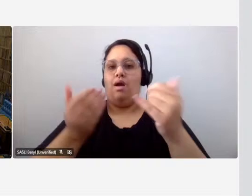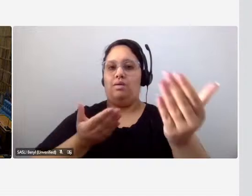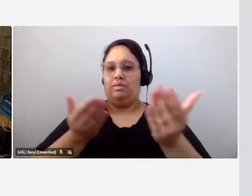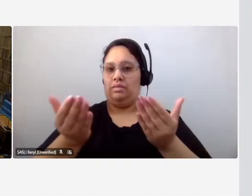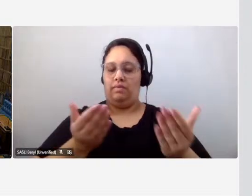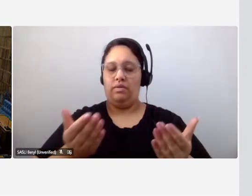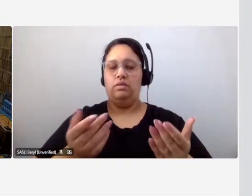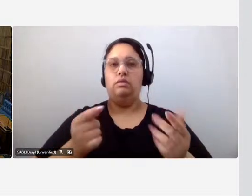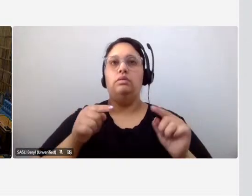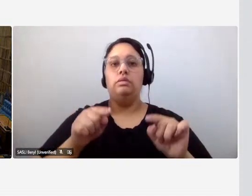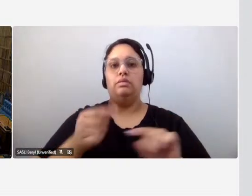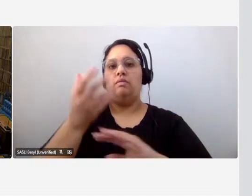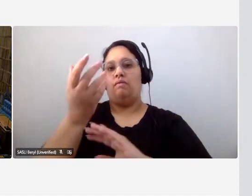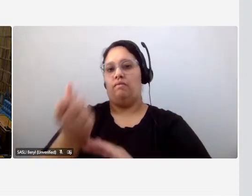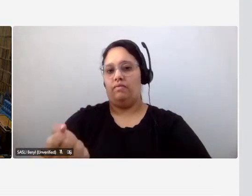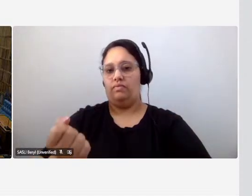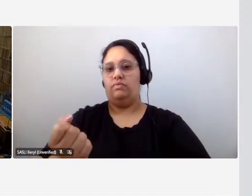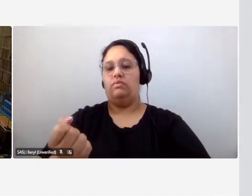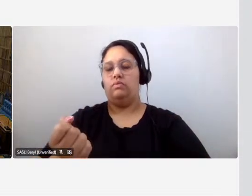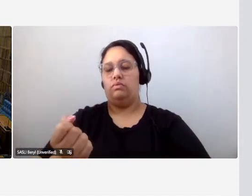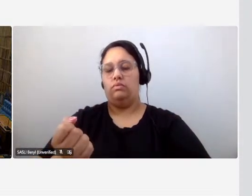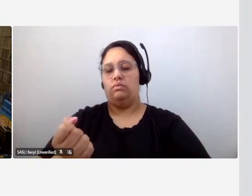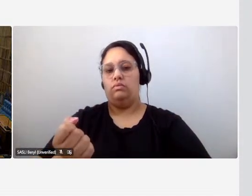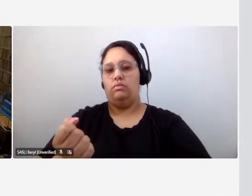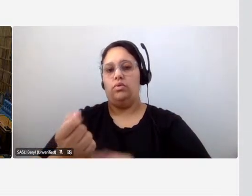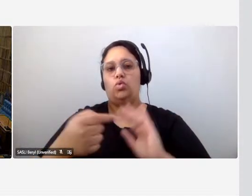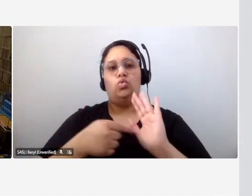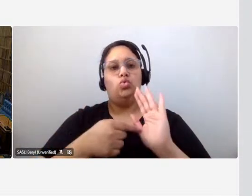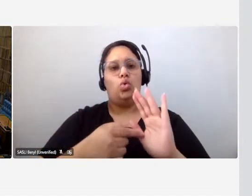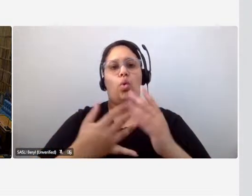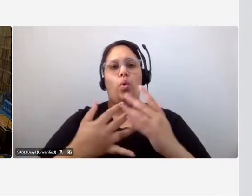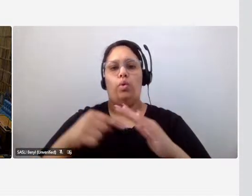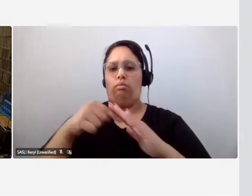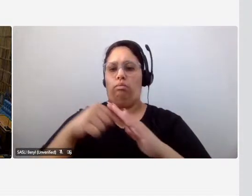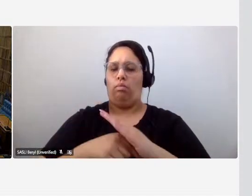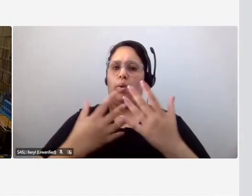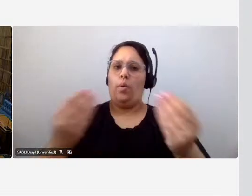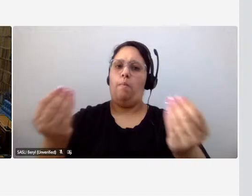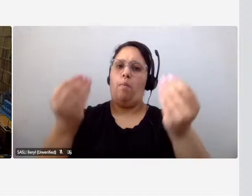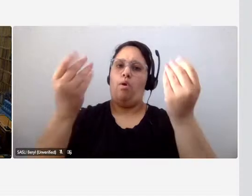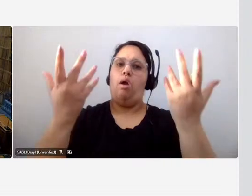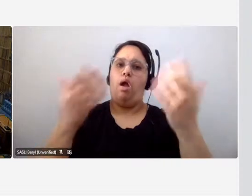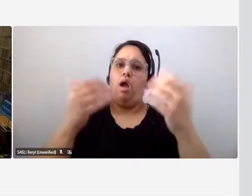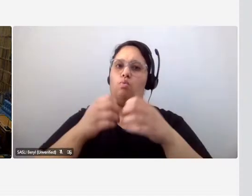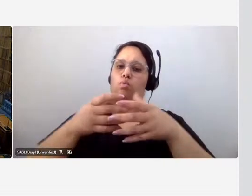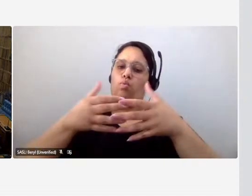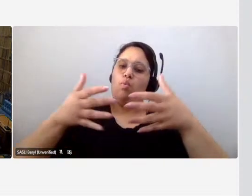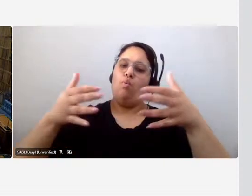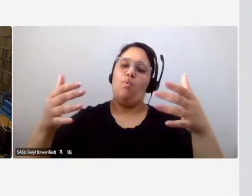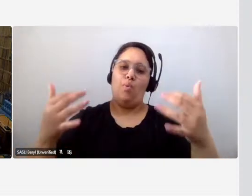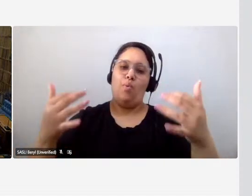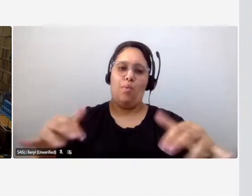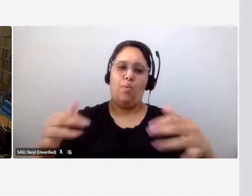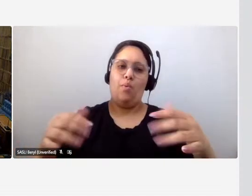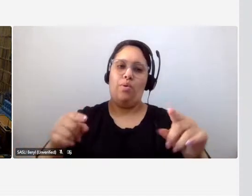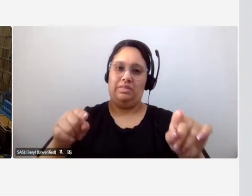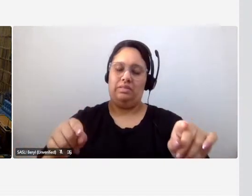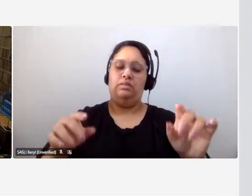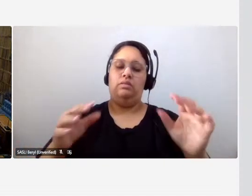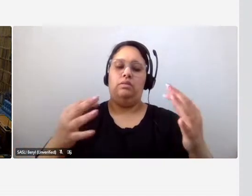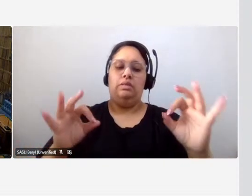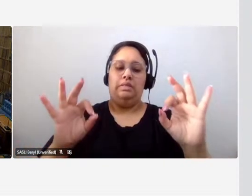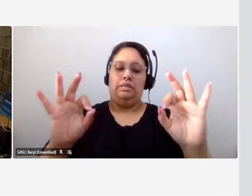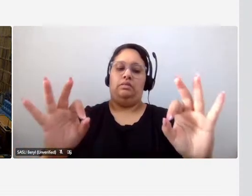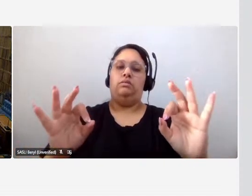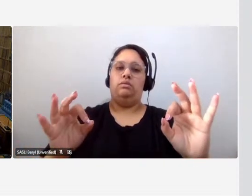which has shown to be extremely popular and has just been growing from strength to strength, which is